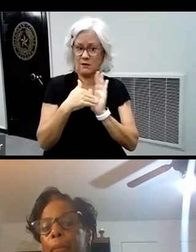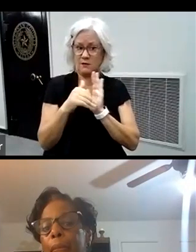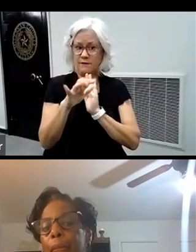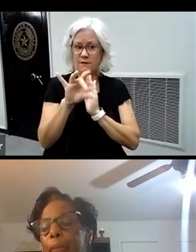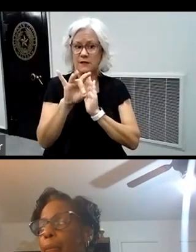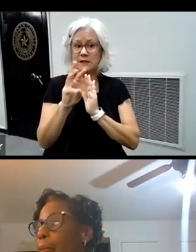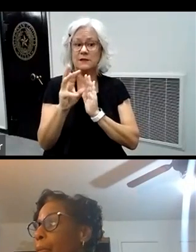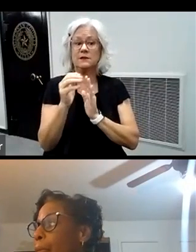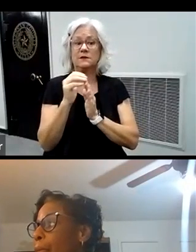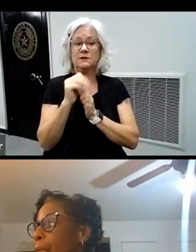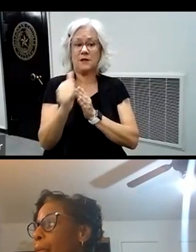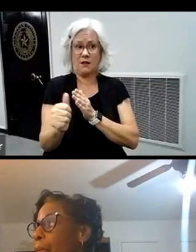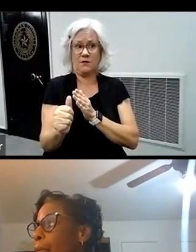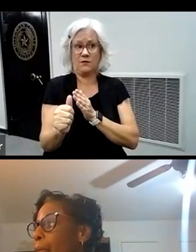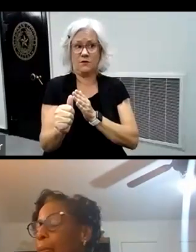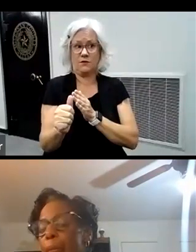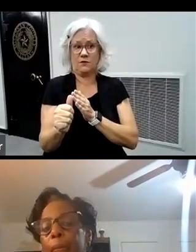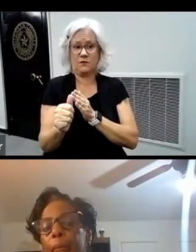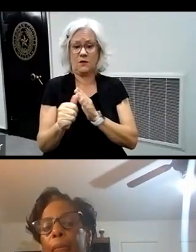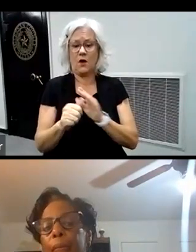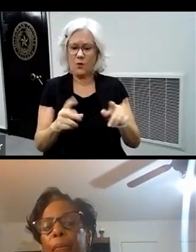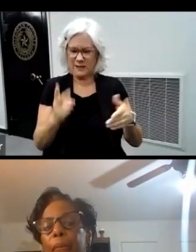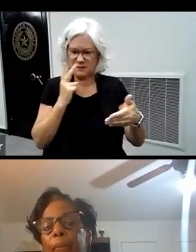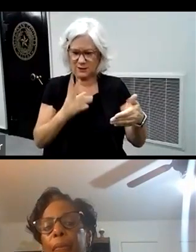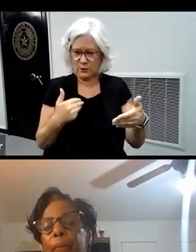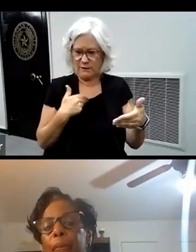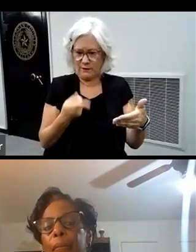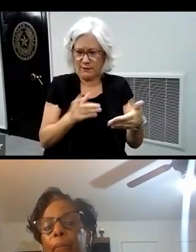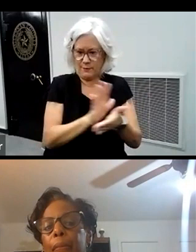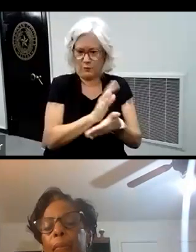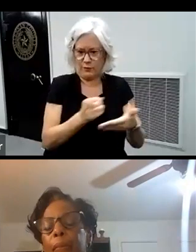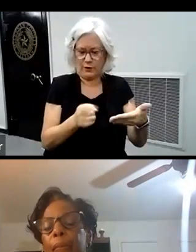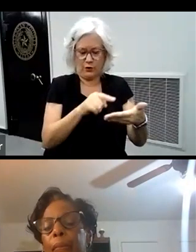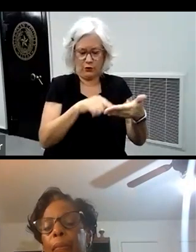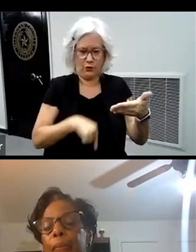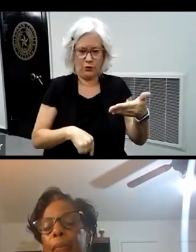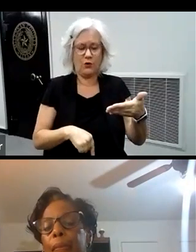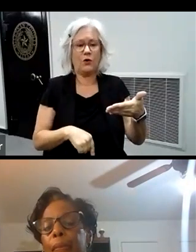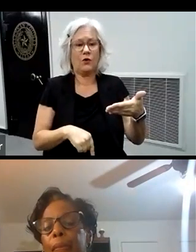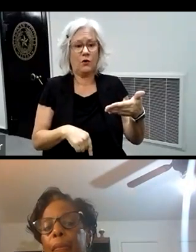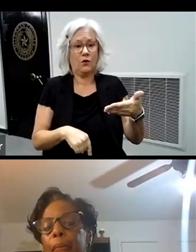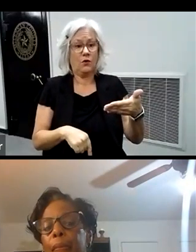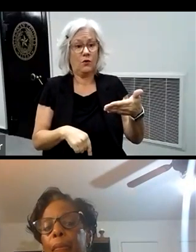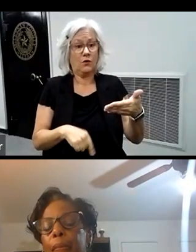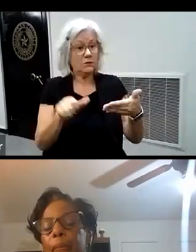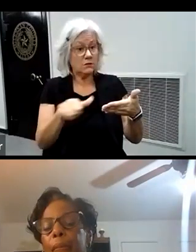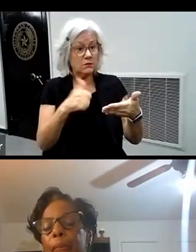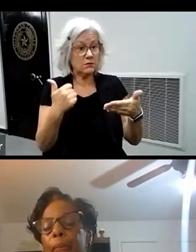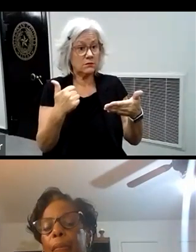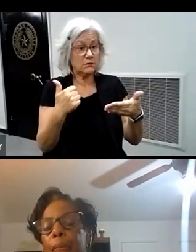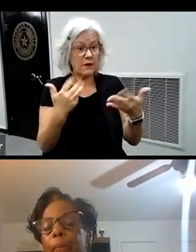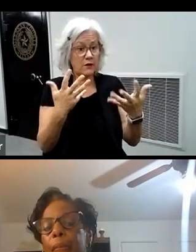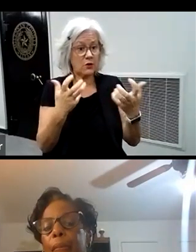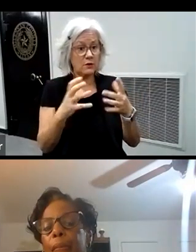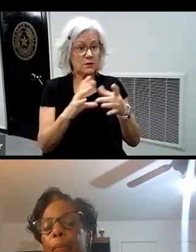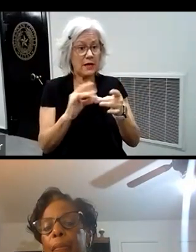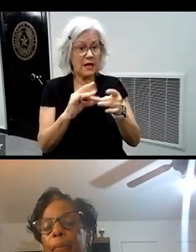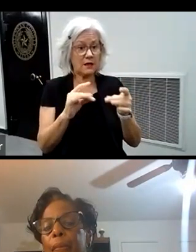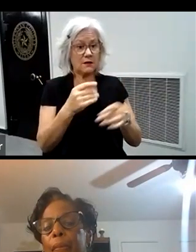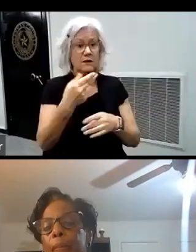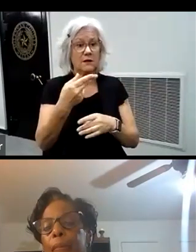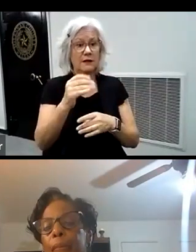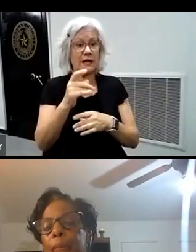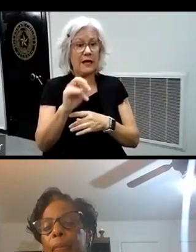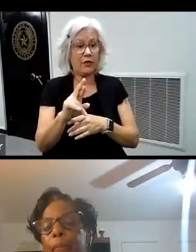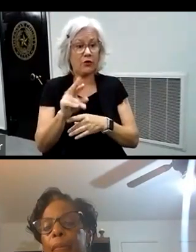$15,813,586. I see Heather on there. Okay. Any additions? Anything else, Heather?